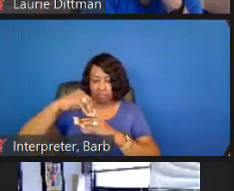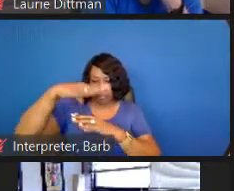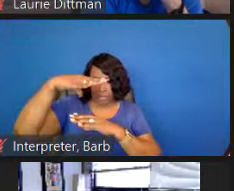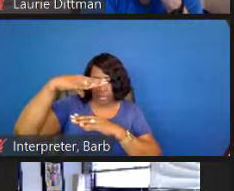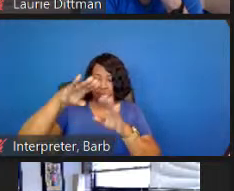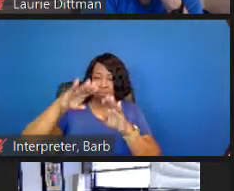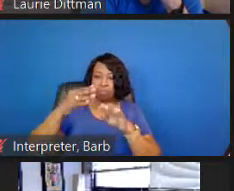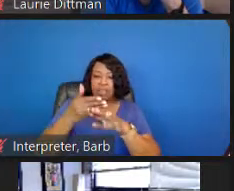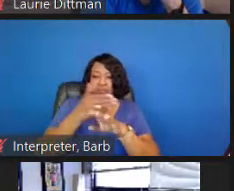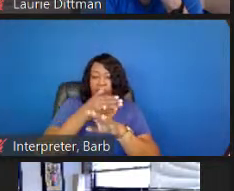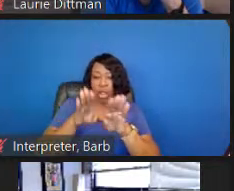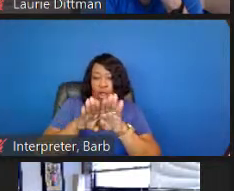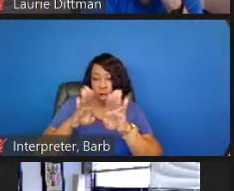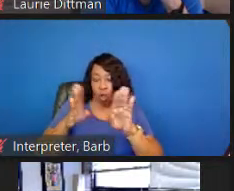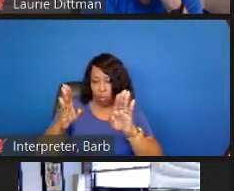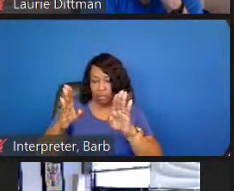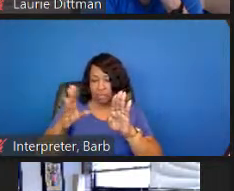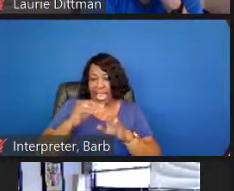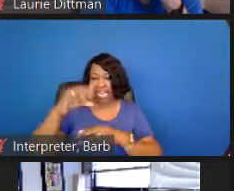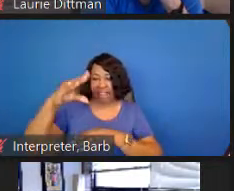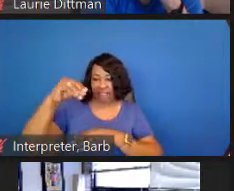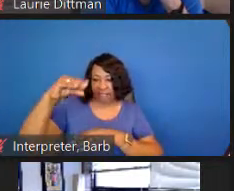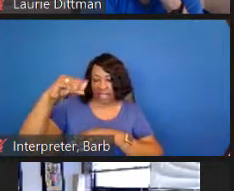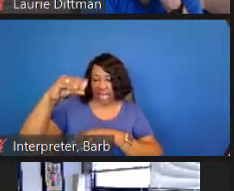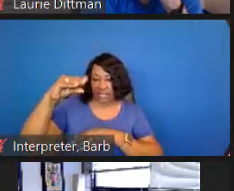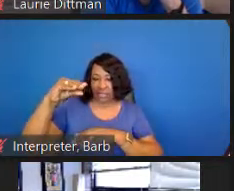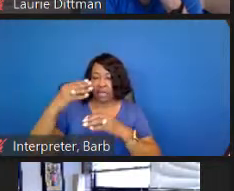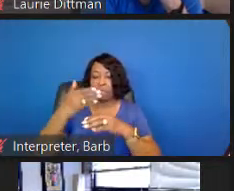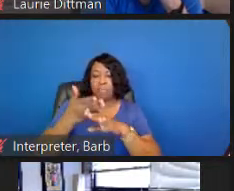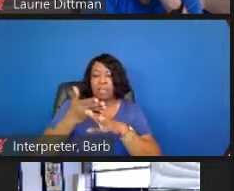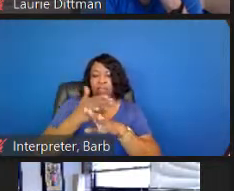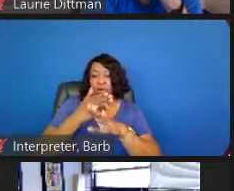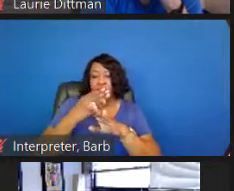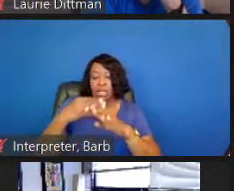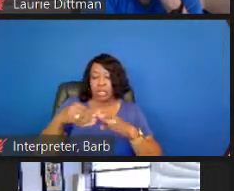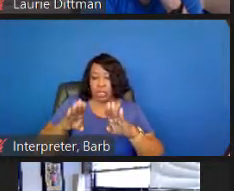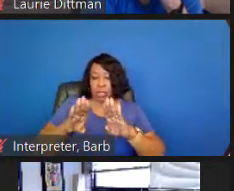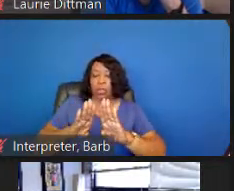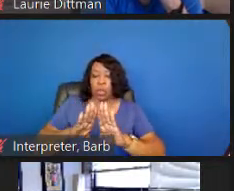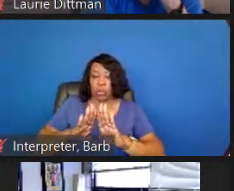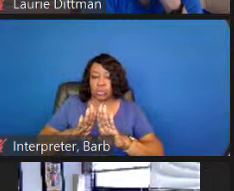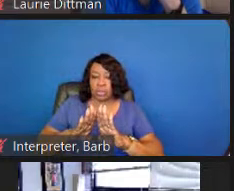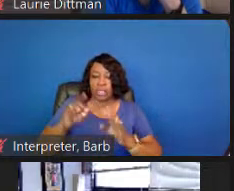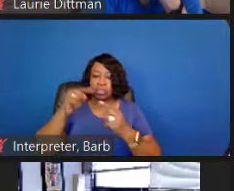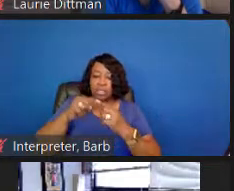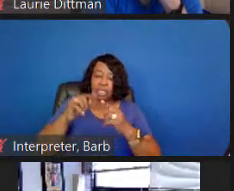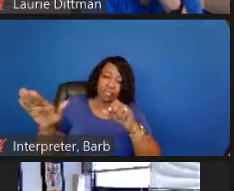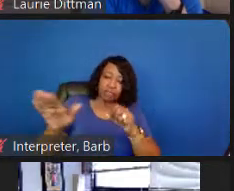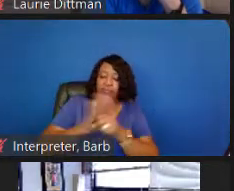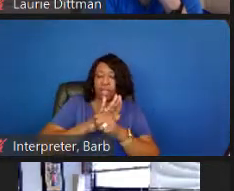then flashes before the door starts to close until the point it's fully closed.